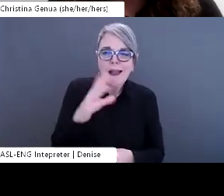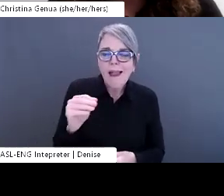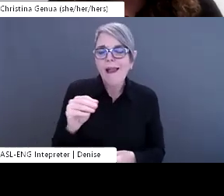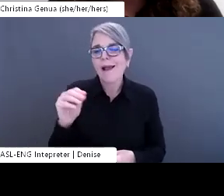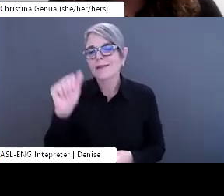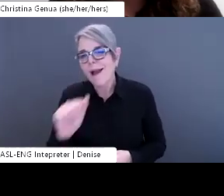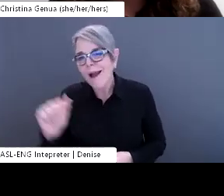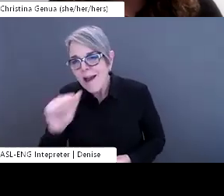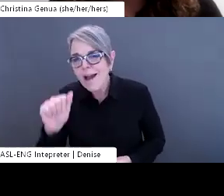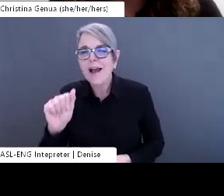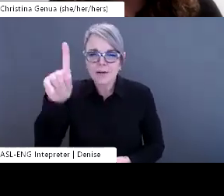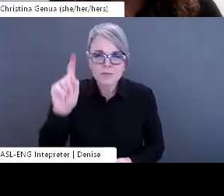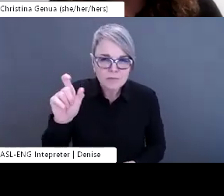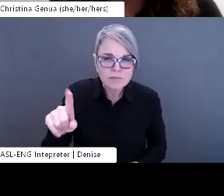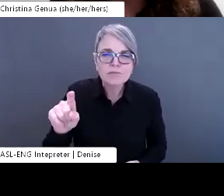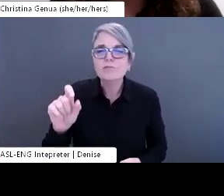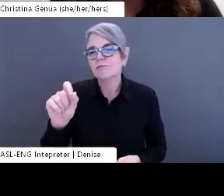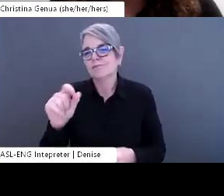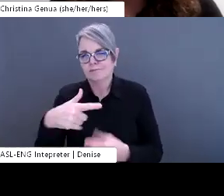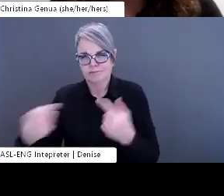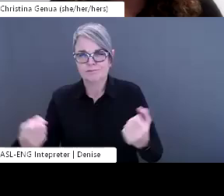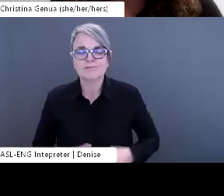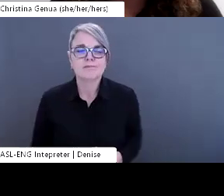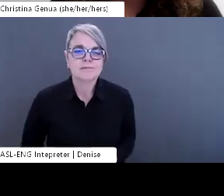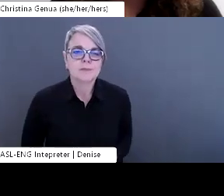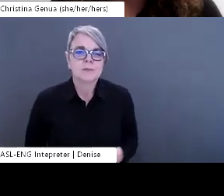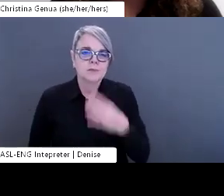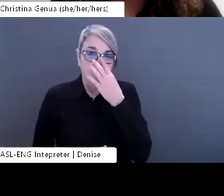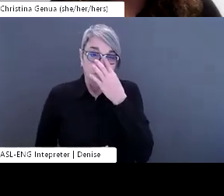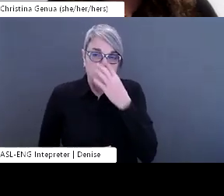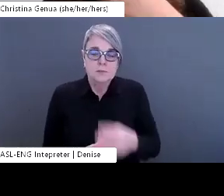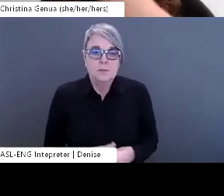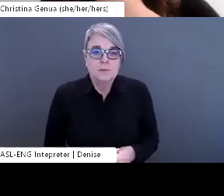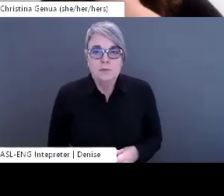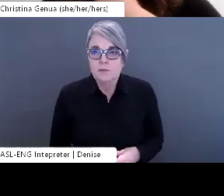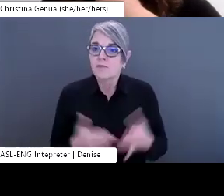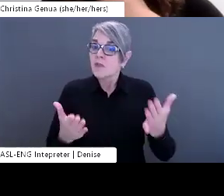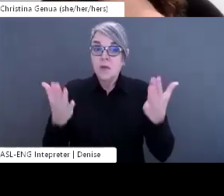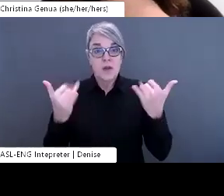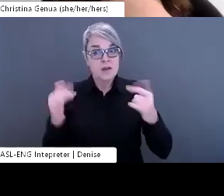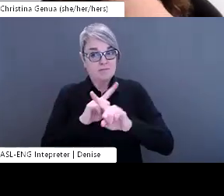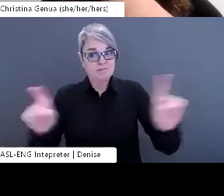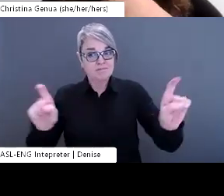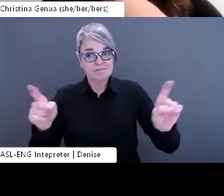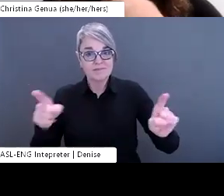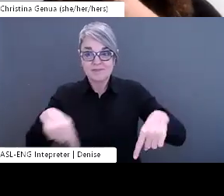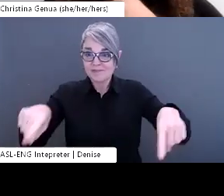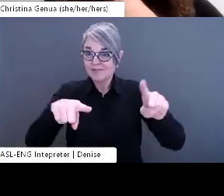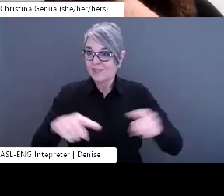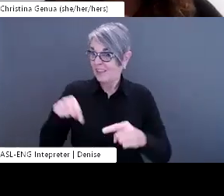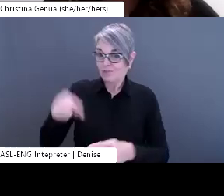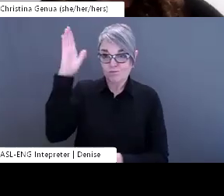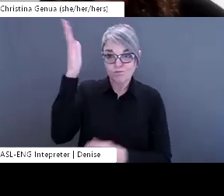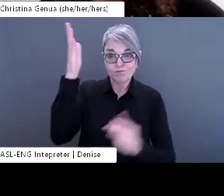All right. So, is there anything new that you learned about banking that you didn't already know? Was there anything that may have surprised